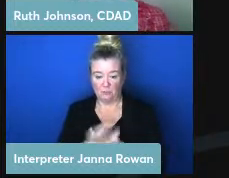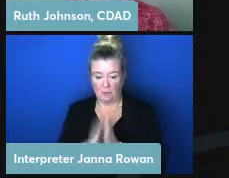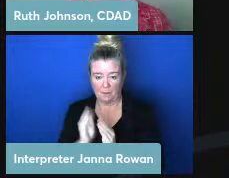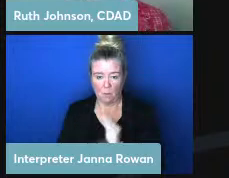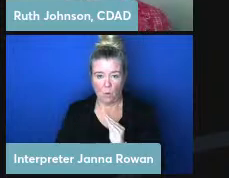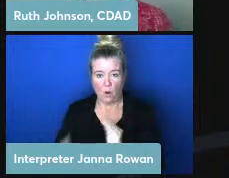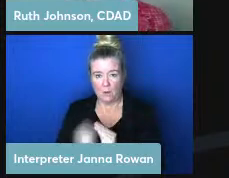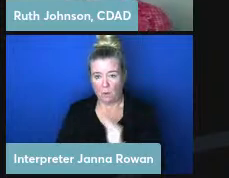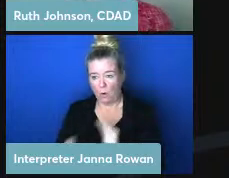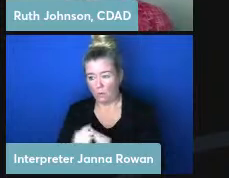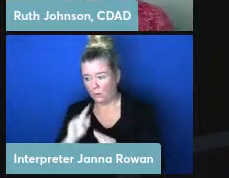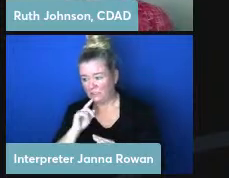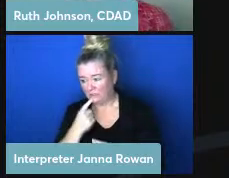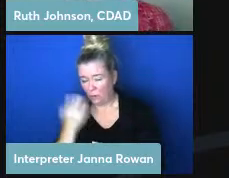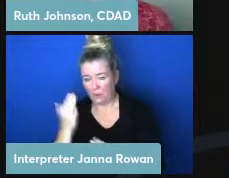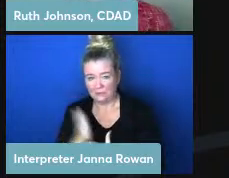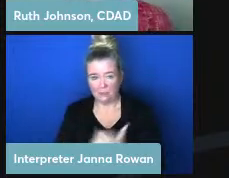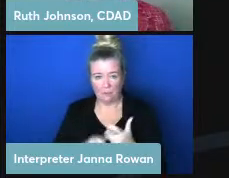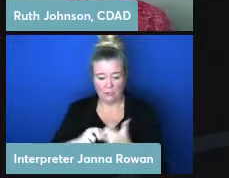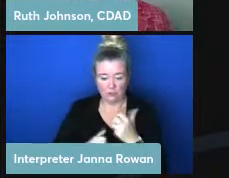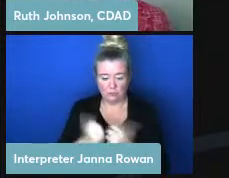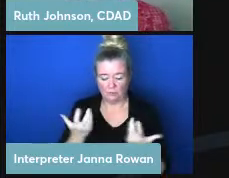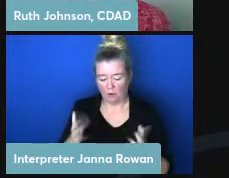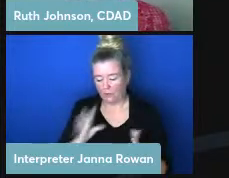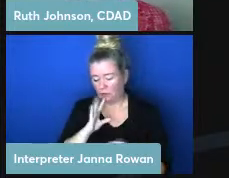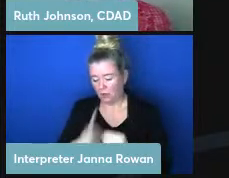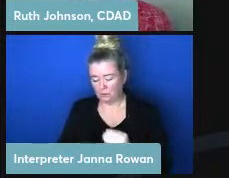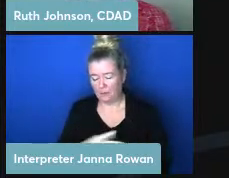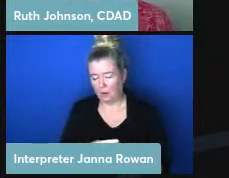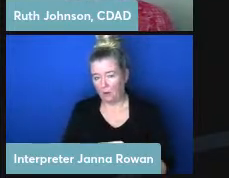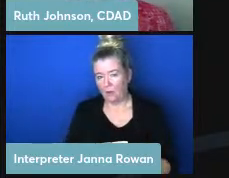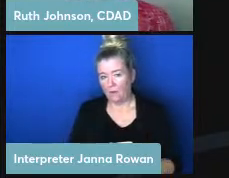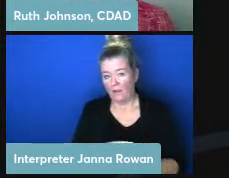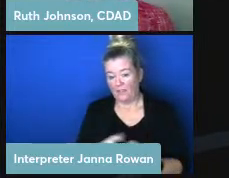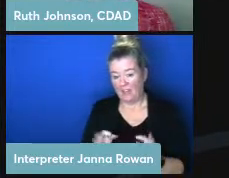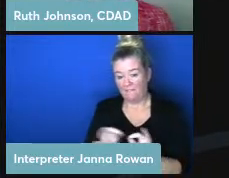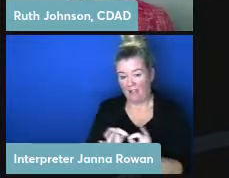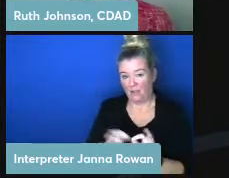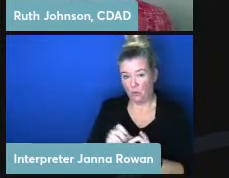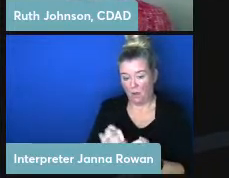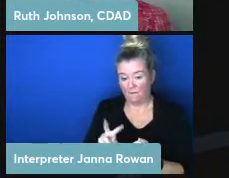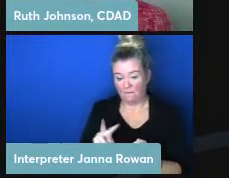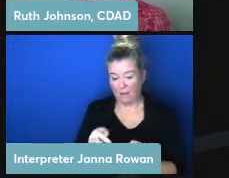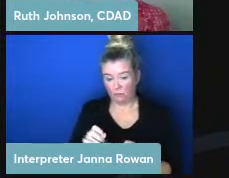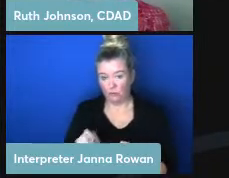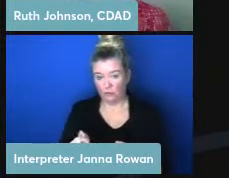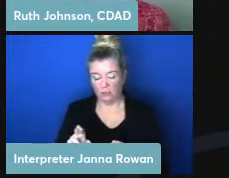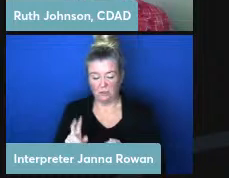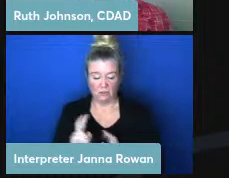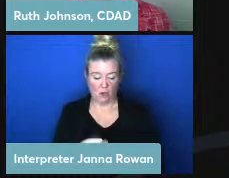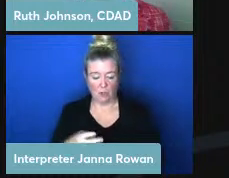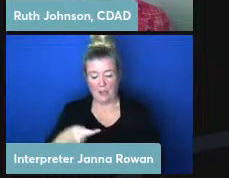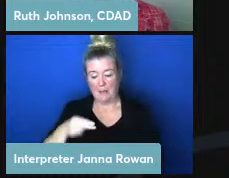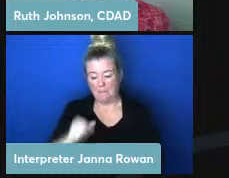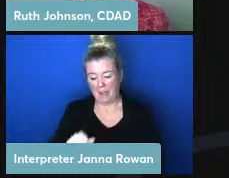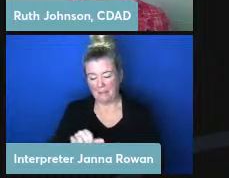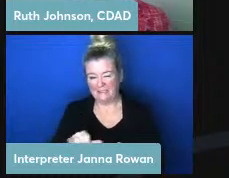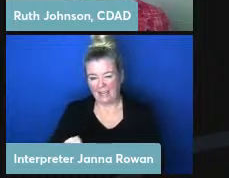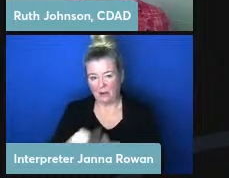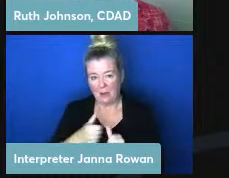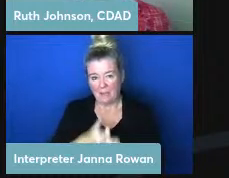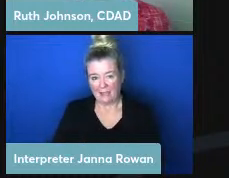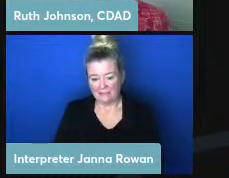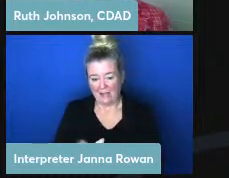for because of some of the issues we've already talked about. And the value of a voucher, its so-called payment standard, is based